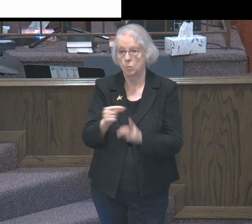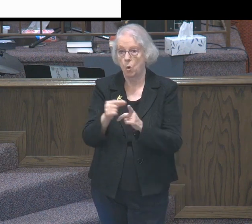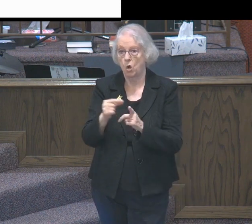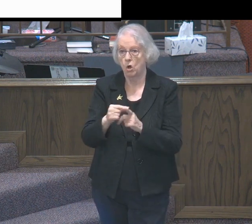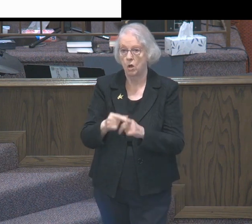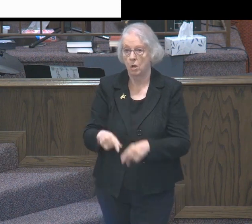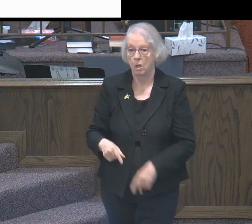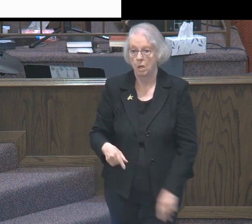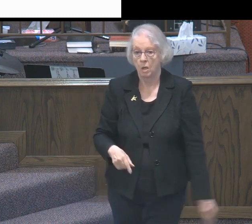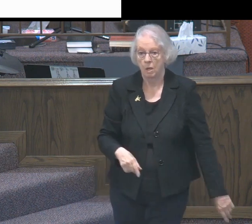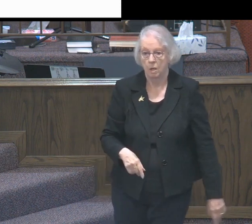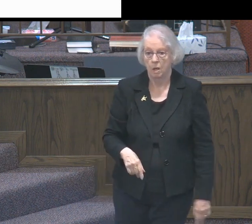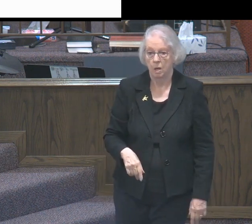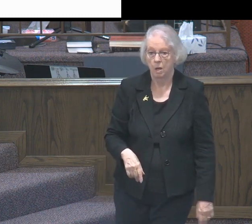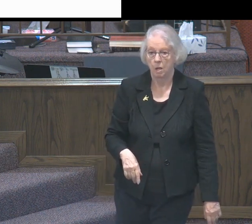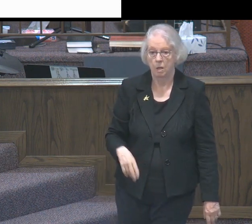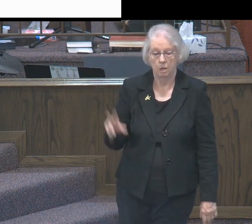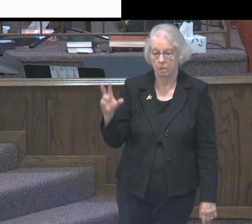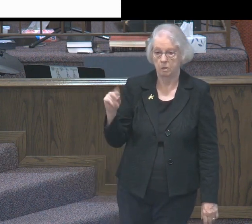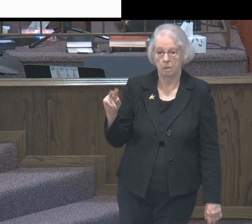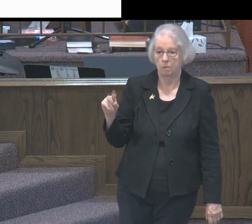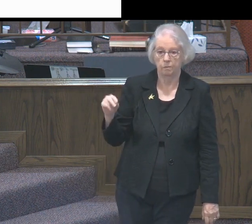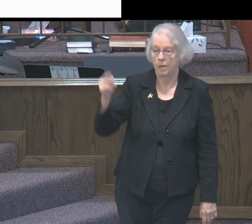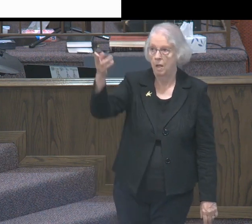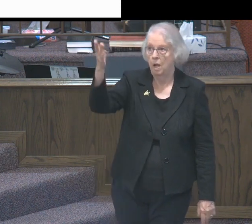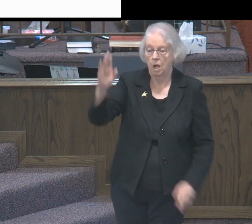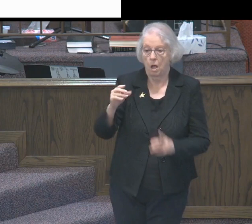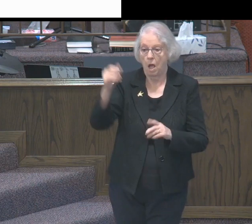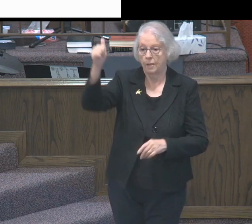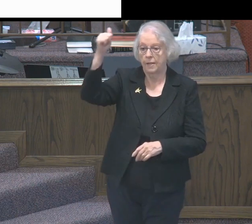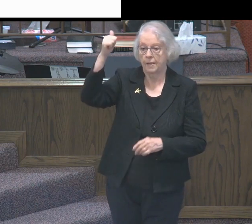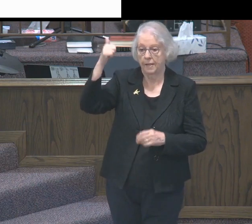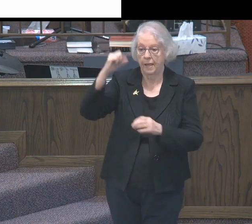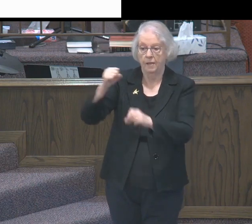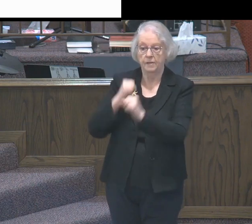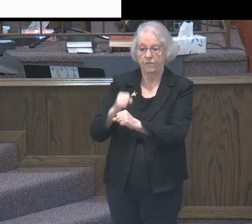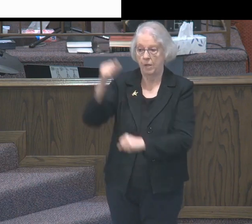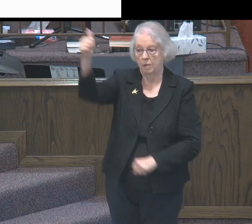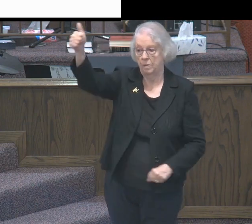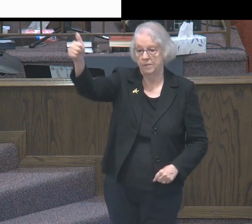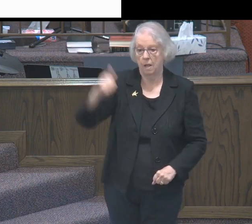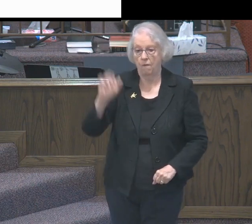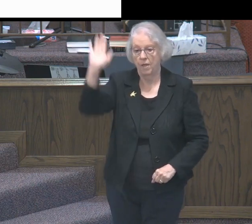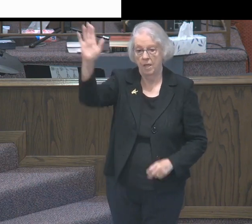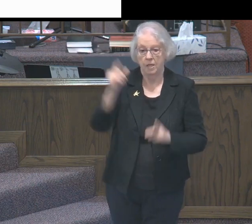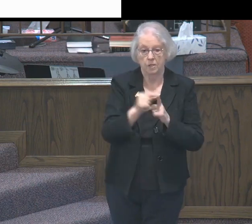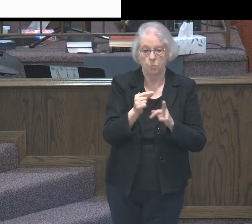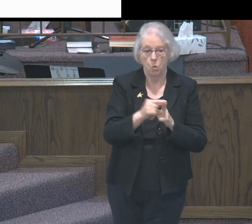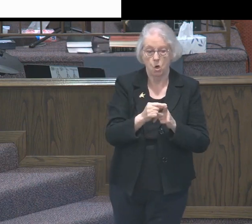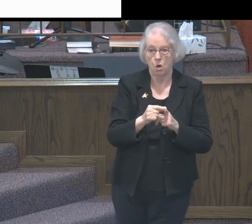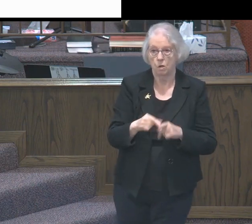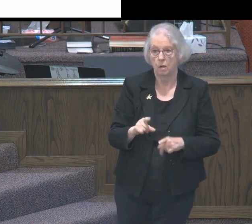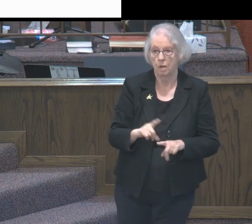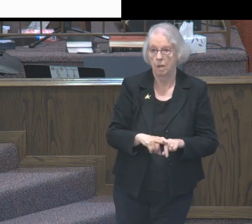God's word doesn't need me to be standing here defending it. Right? But we need to fight for